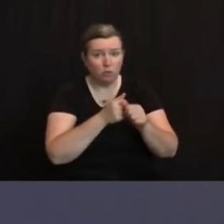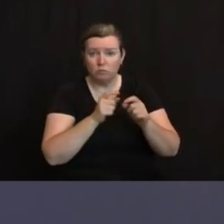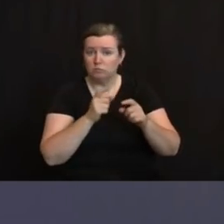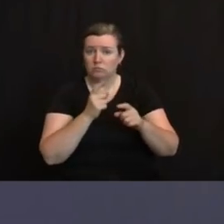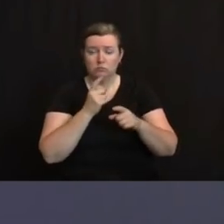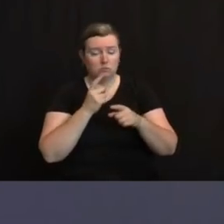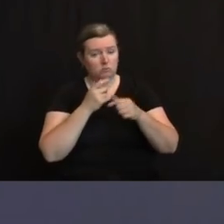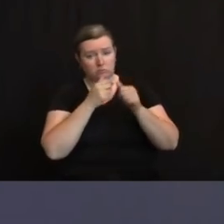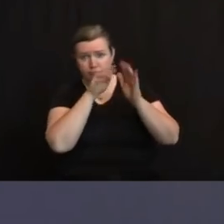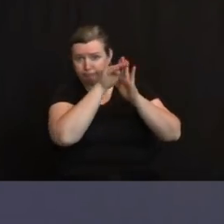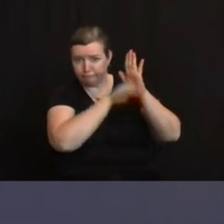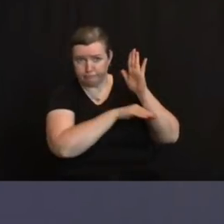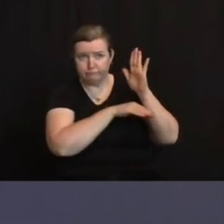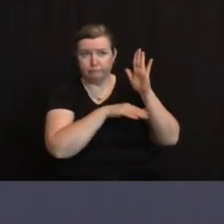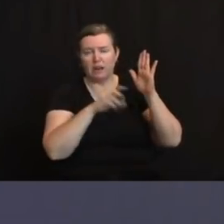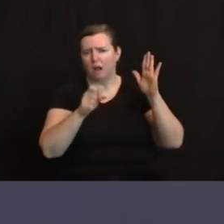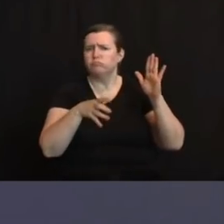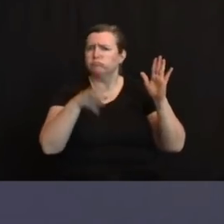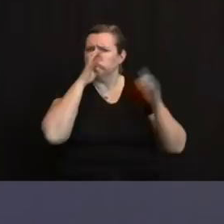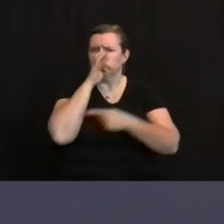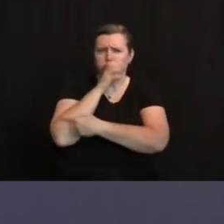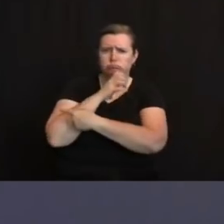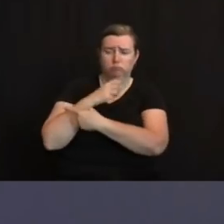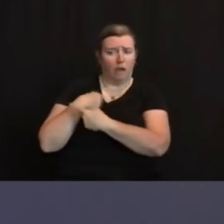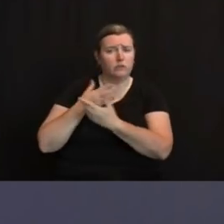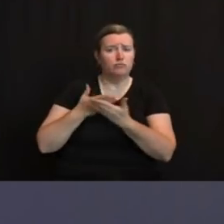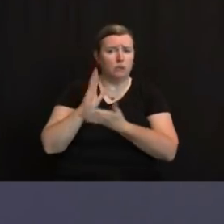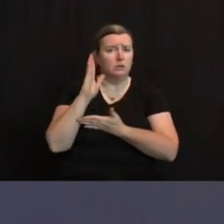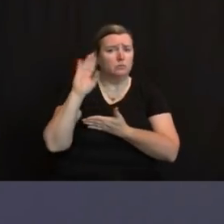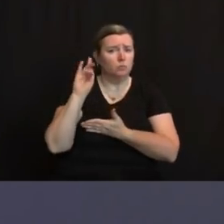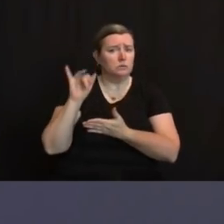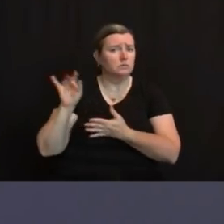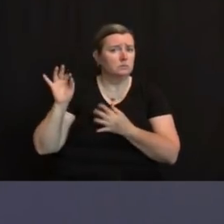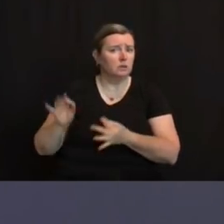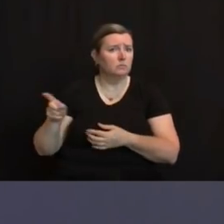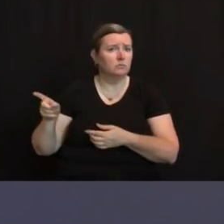tough action. And she reserves that right, and I'm sure if she needs to, she'll use it.